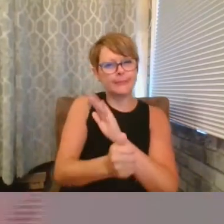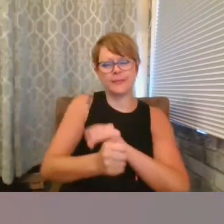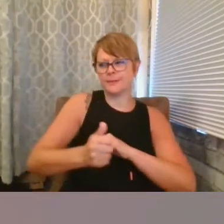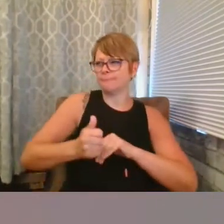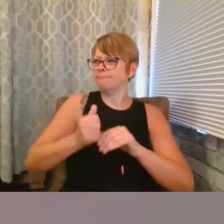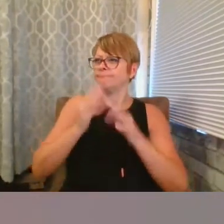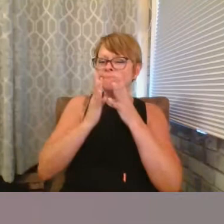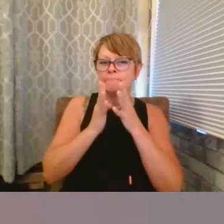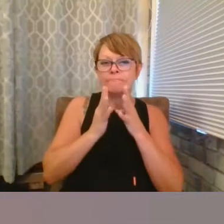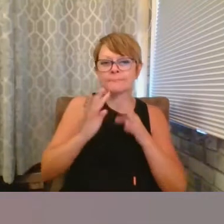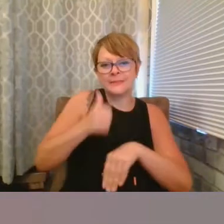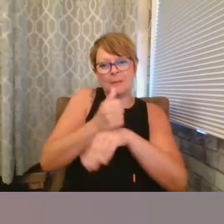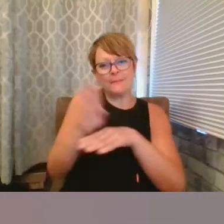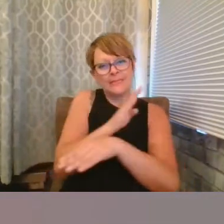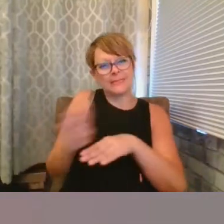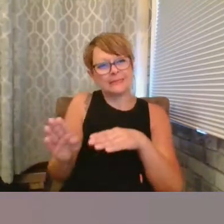entrepreneurial spirit?